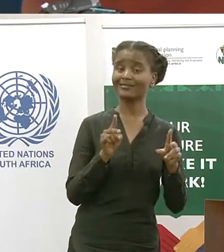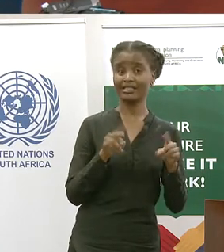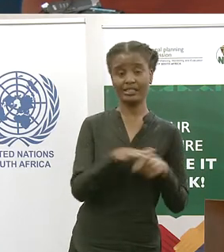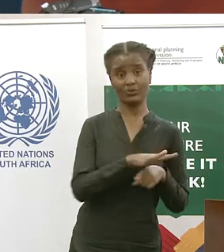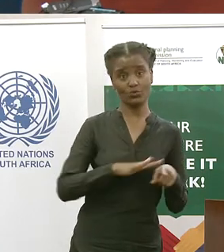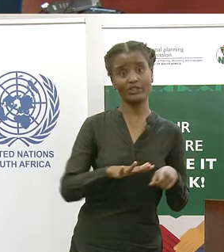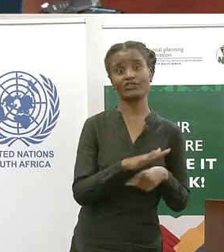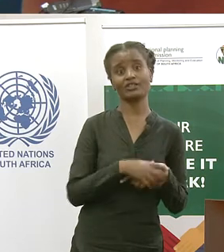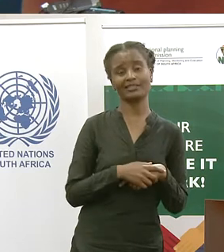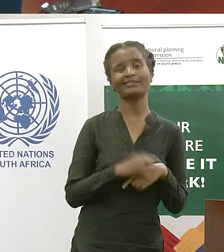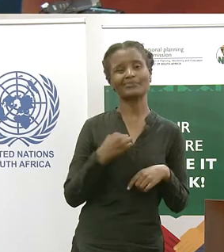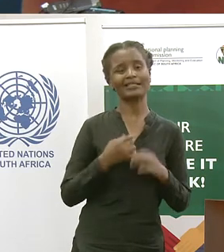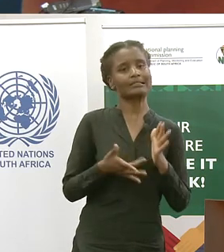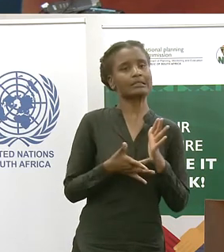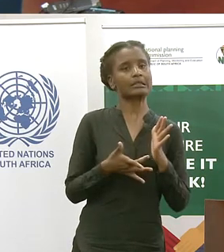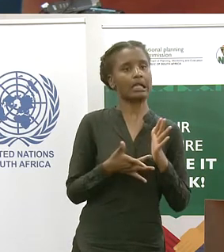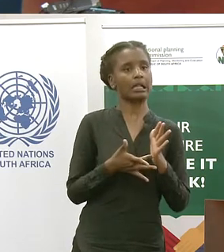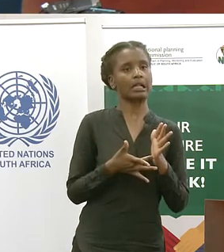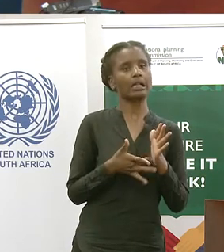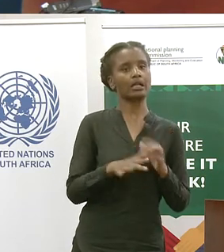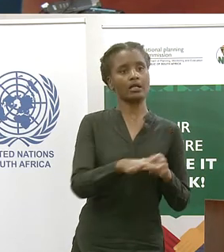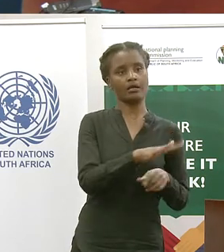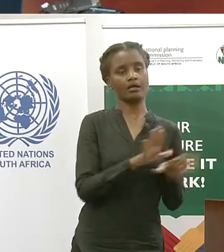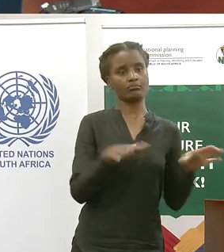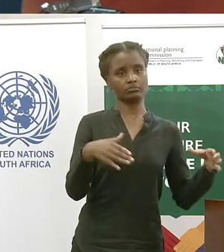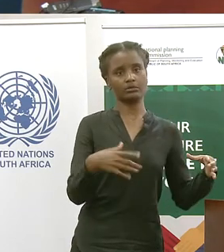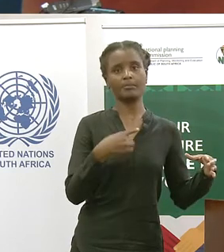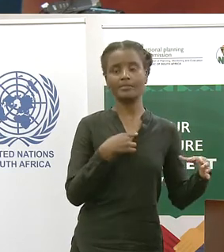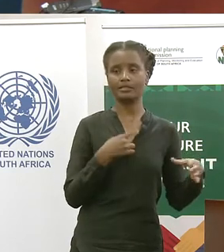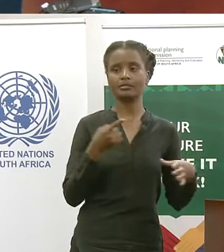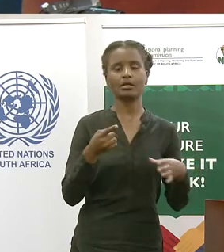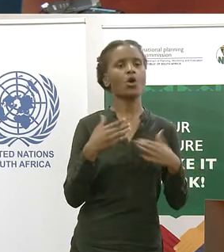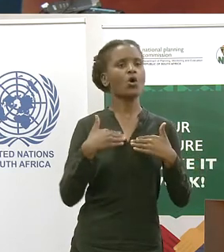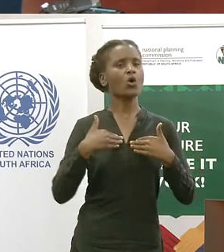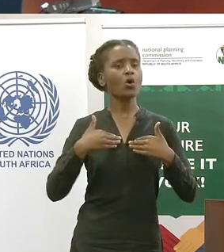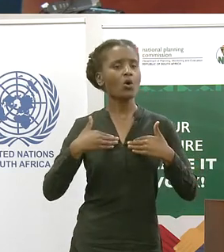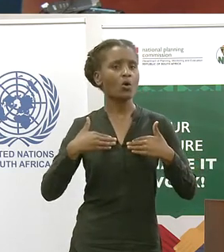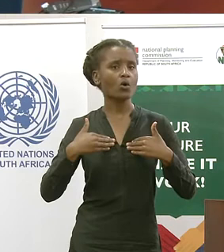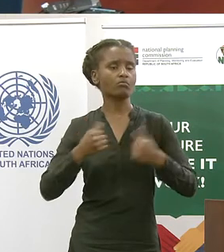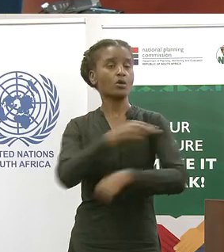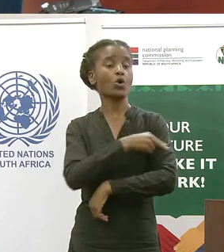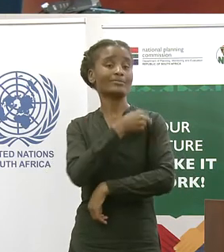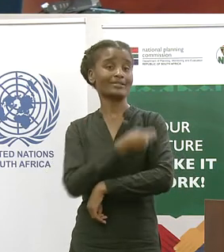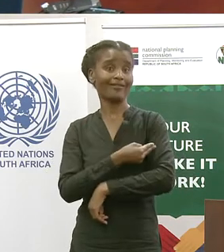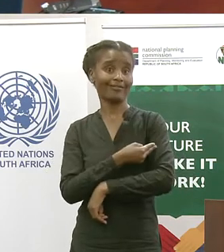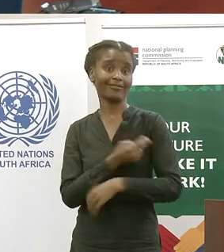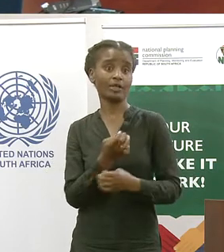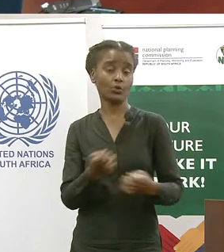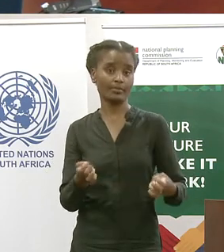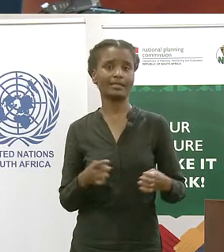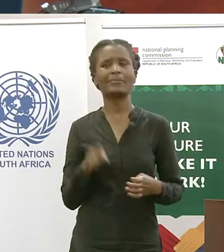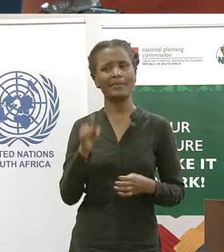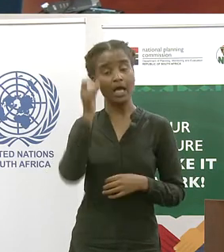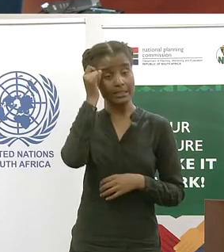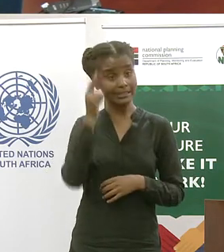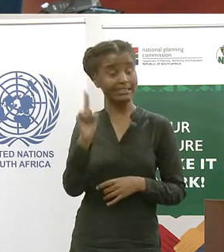that technical field, repairing and maintenance of those assistive and hospital devices. So I understand completely the